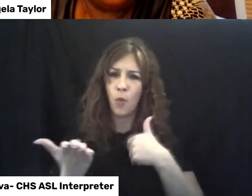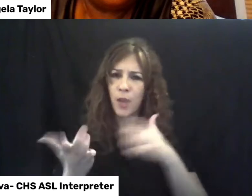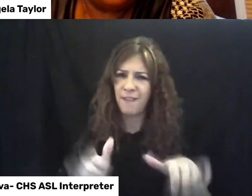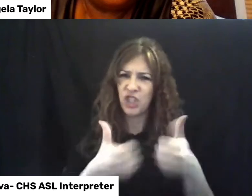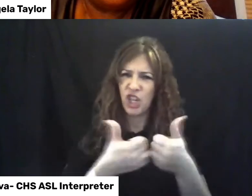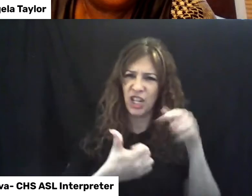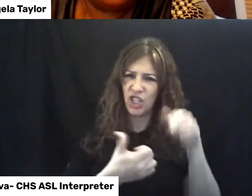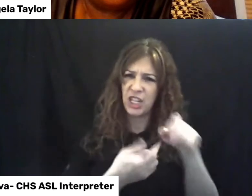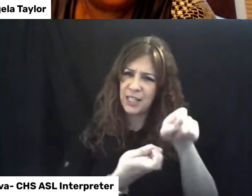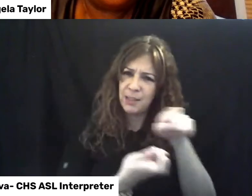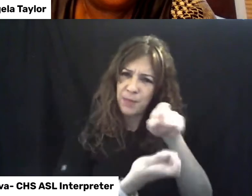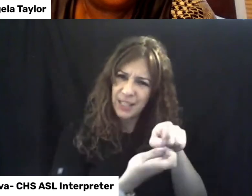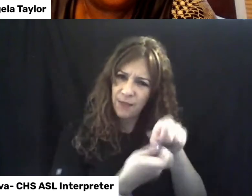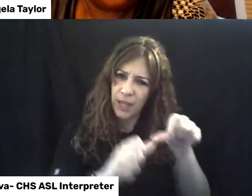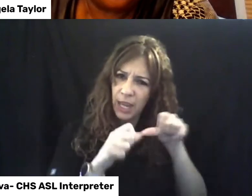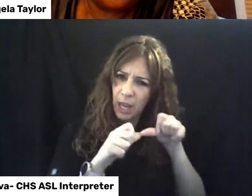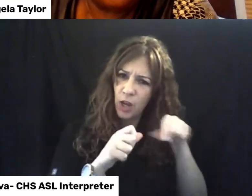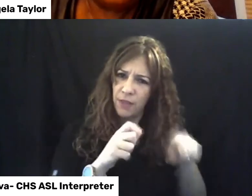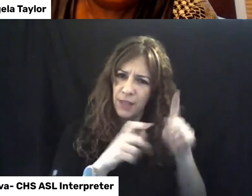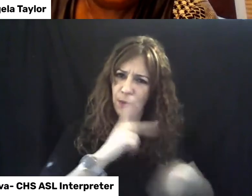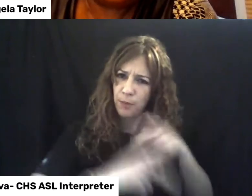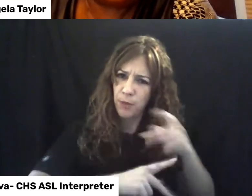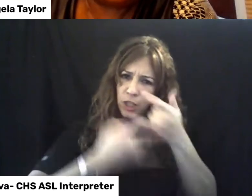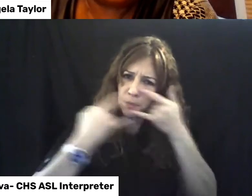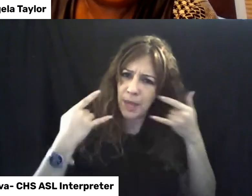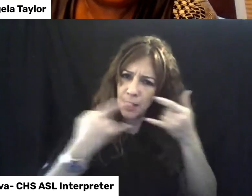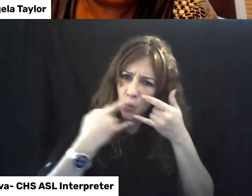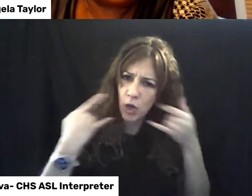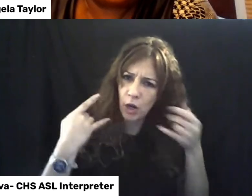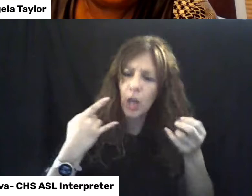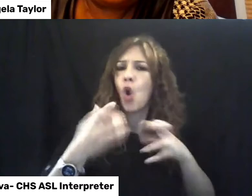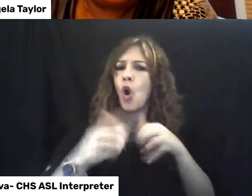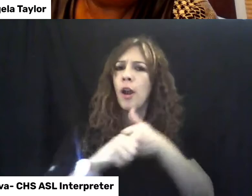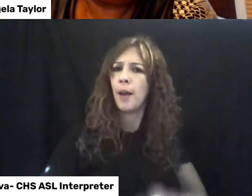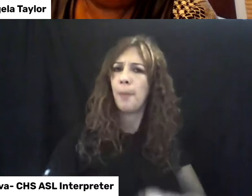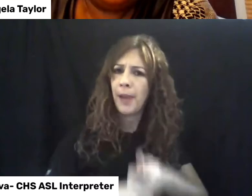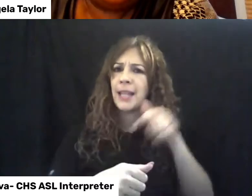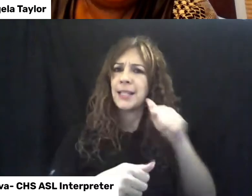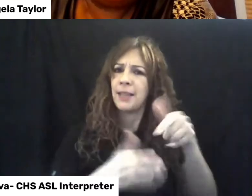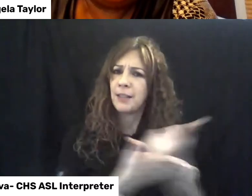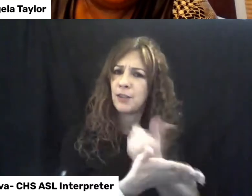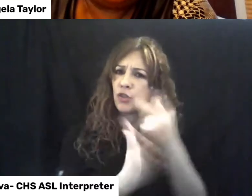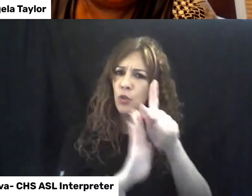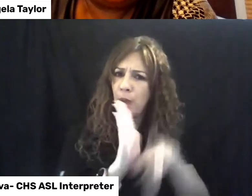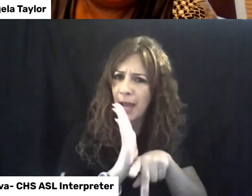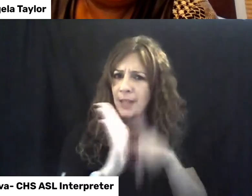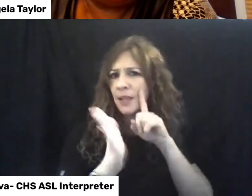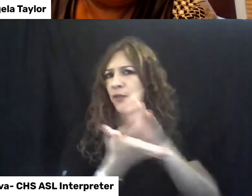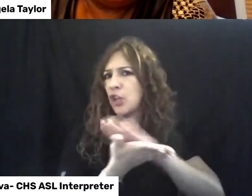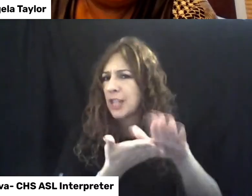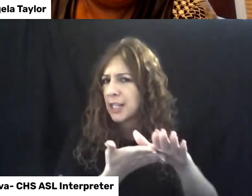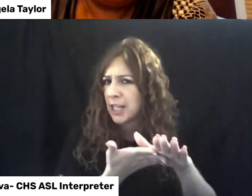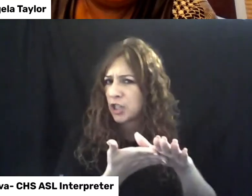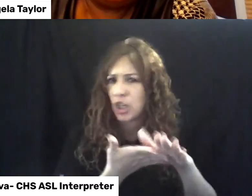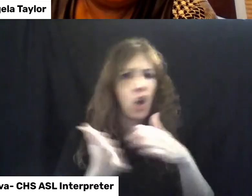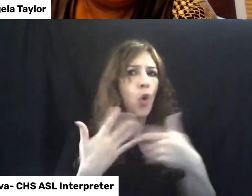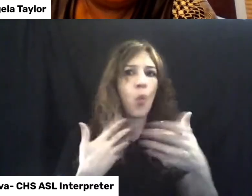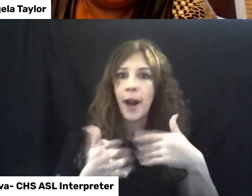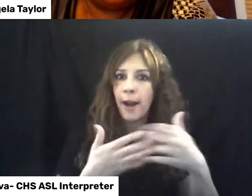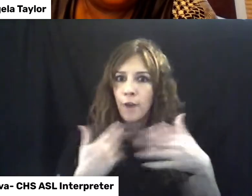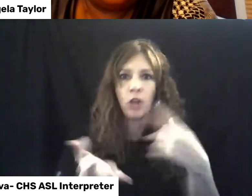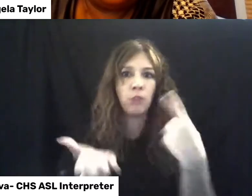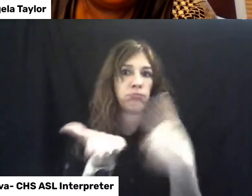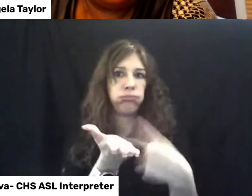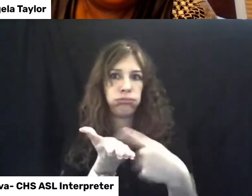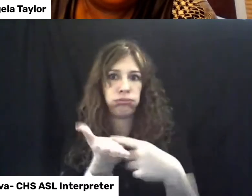this population around mask wearing or compliance on this new policy for sanitation, whatever it was. But to be able to